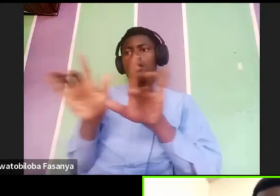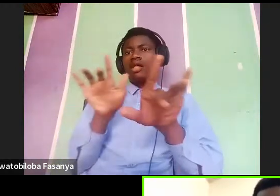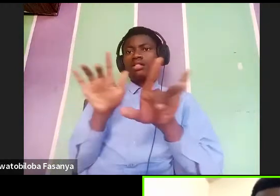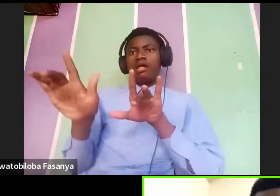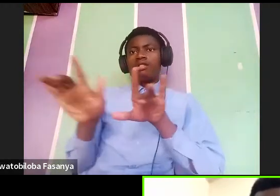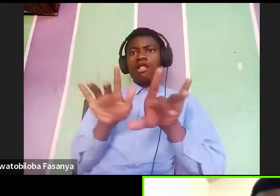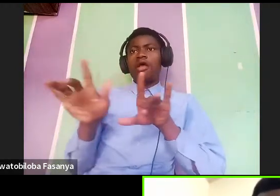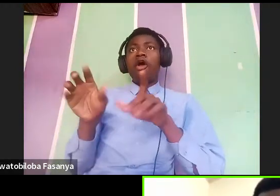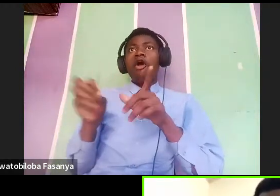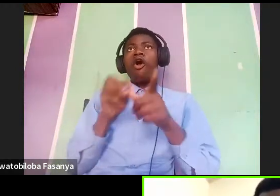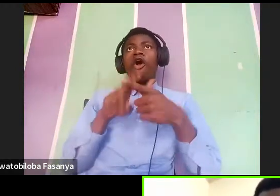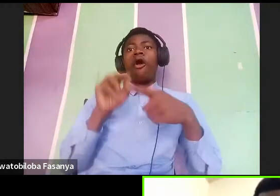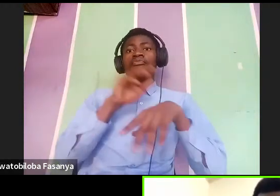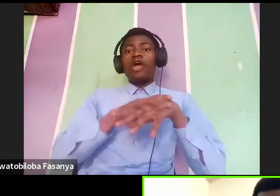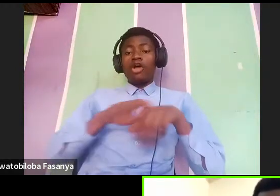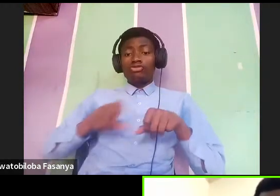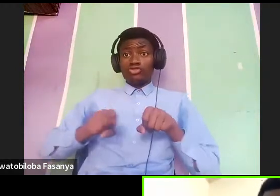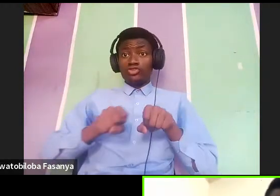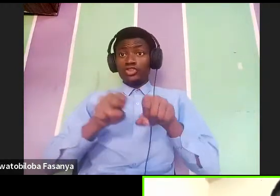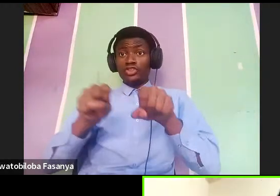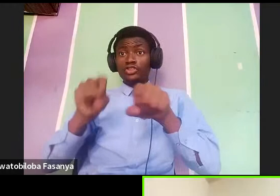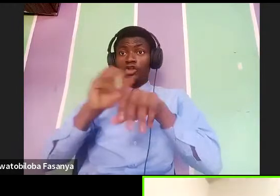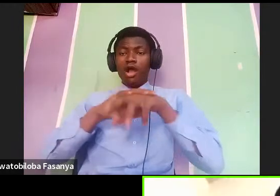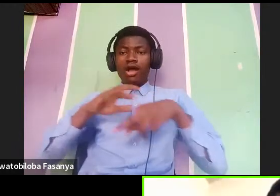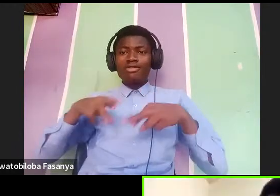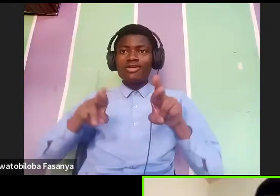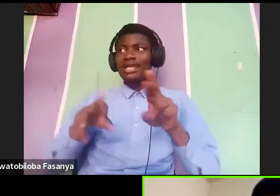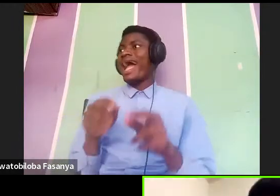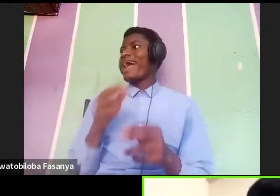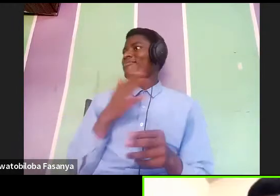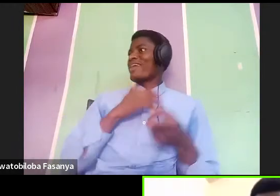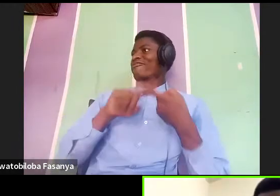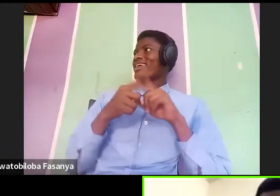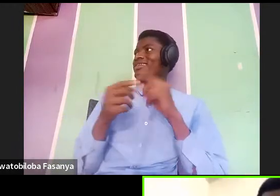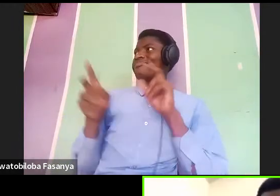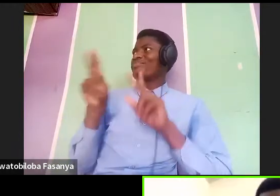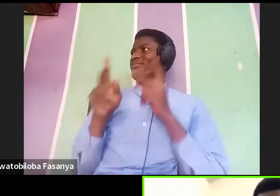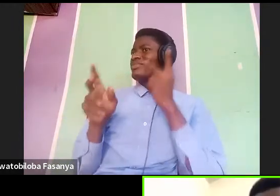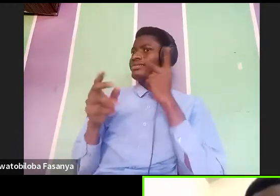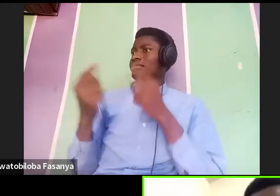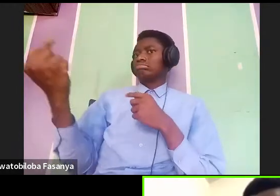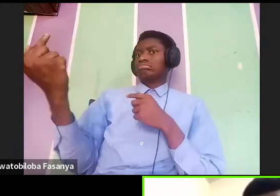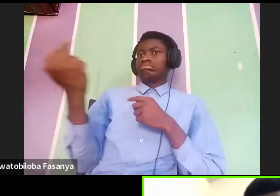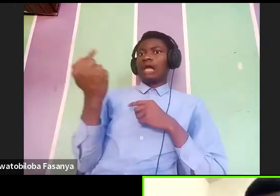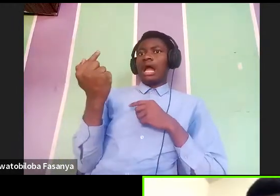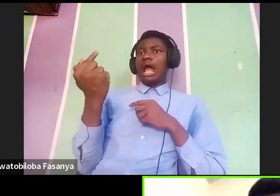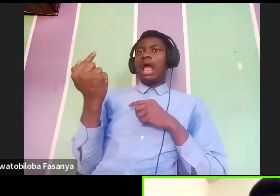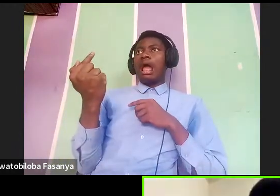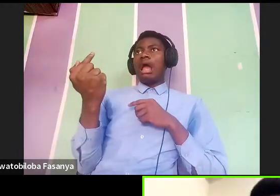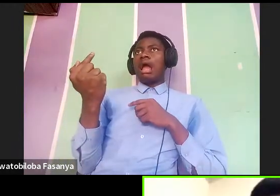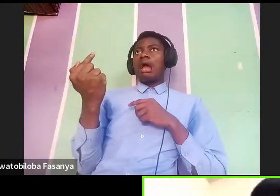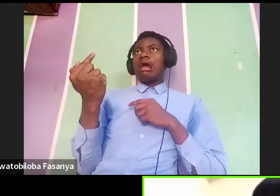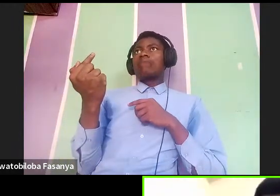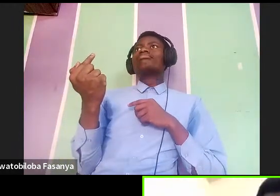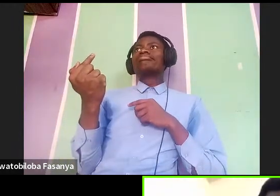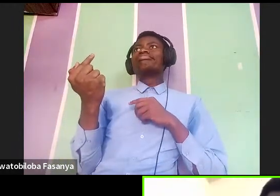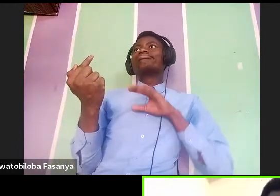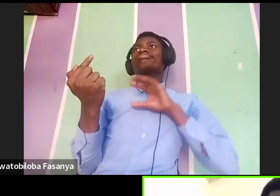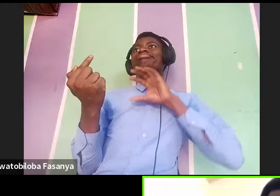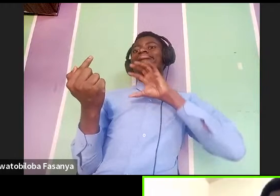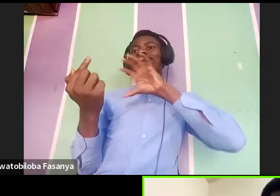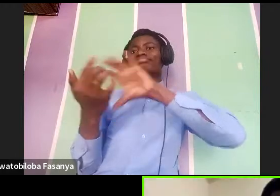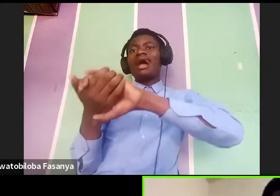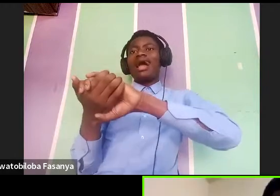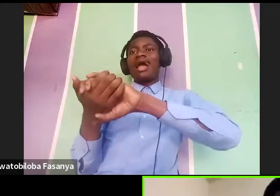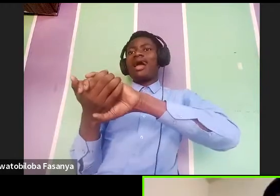might have seen a couple of people and you've touched their hands, and you don't know what they're carrying as well.